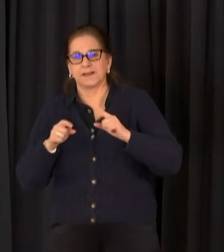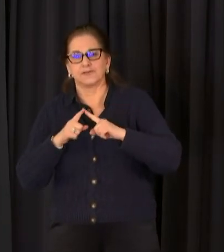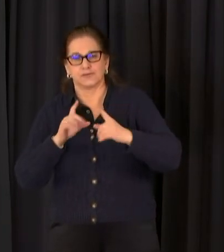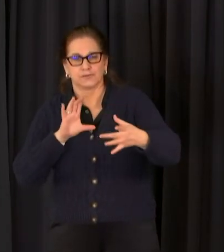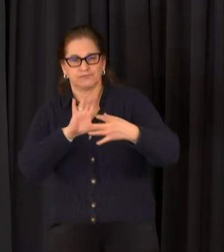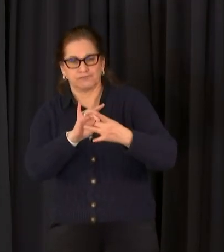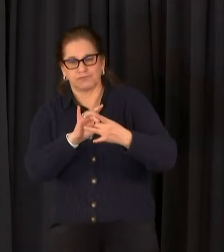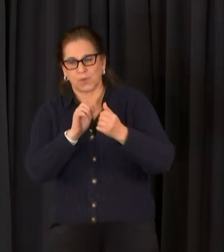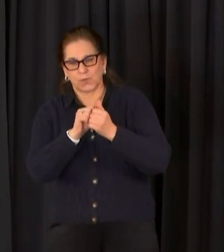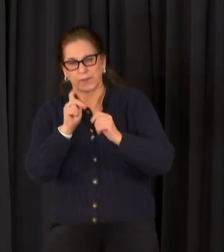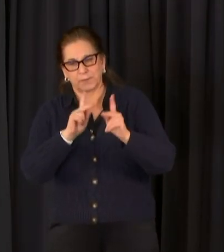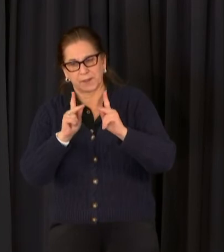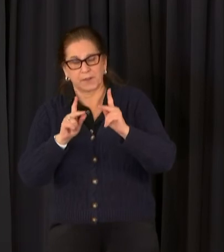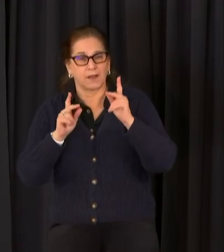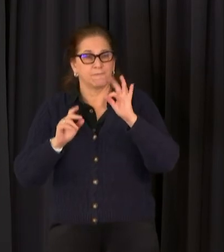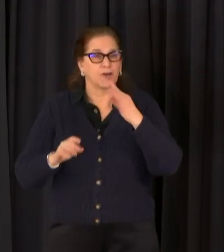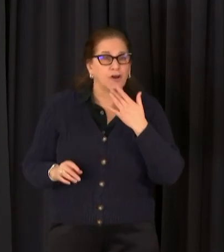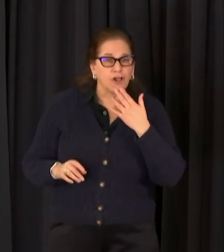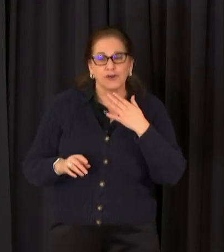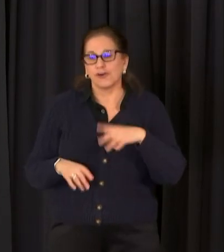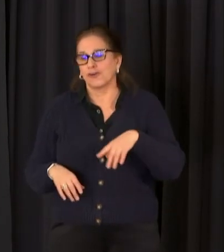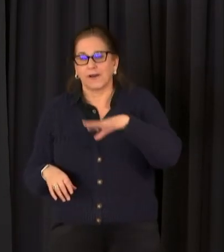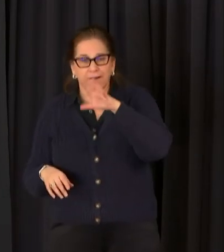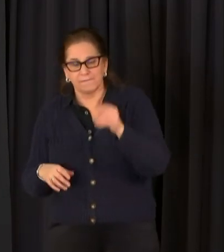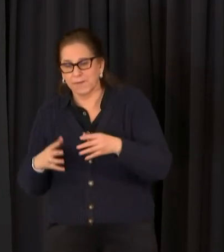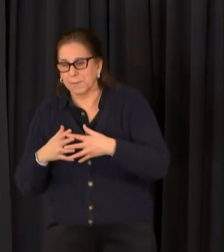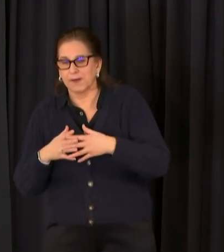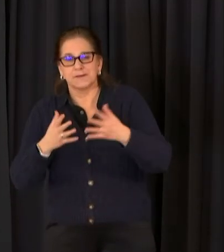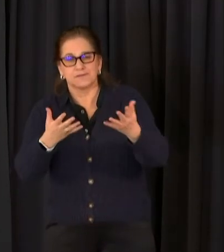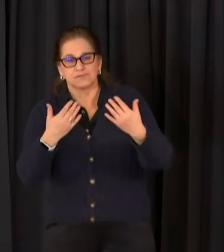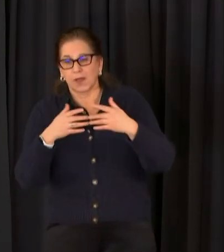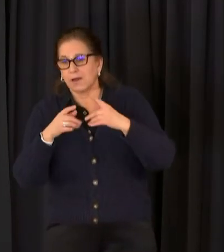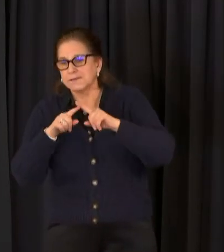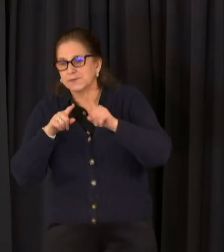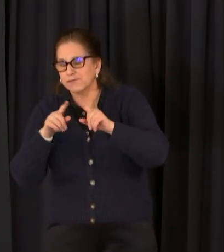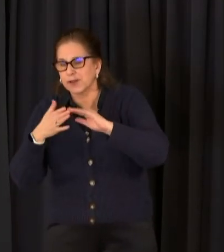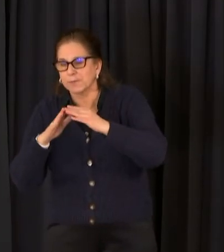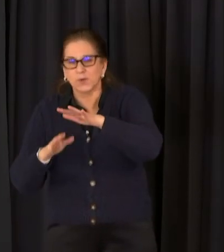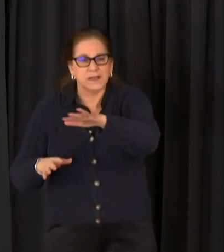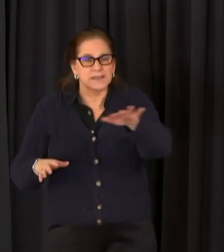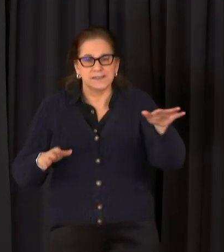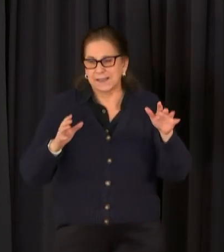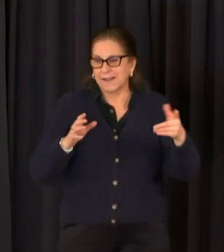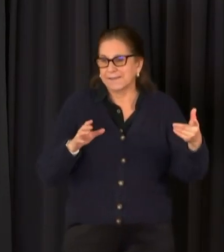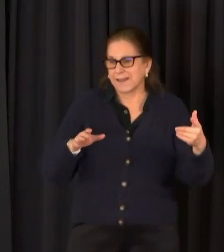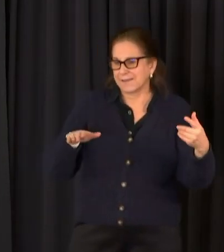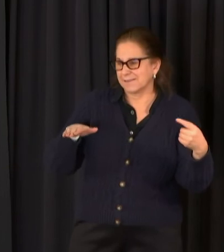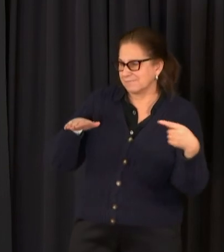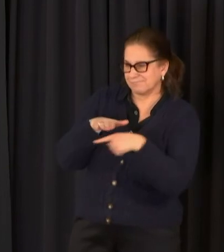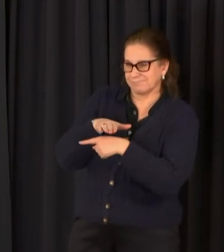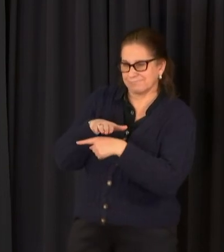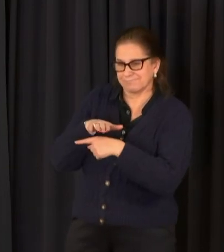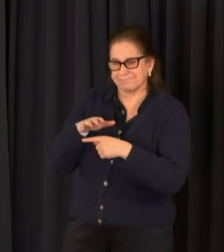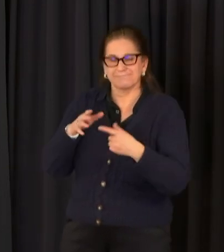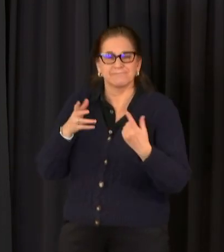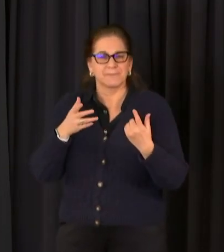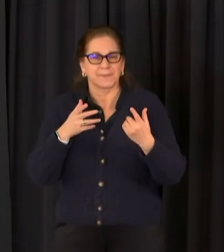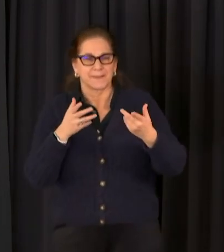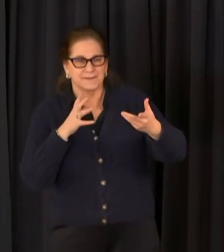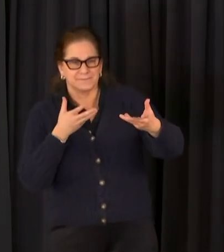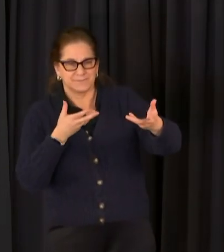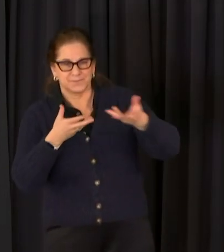to communities of color, African American communities, Black communities, and to be able to be leaders in those communities